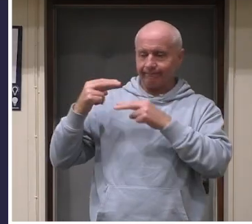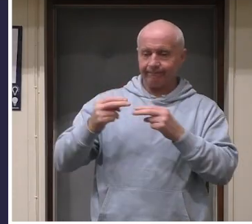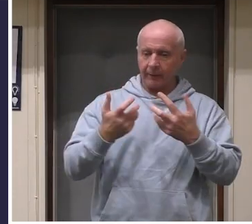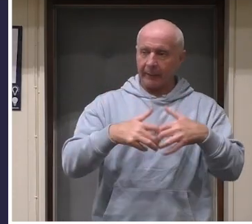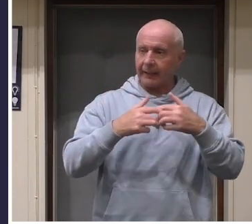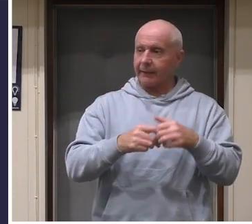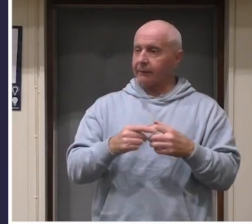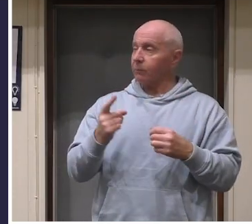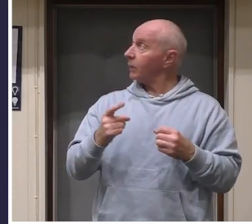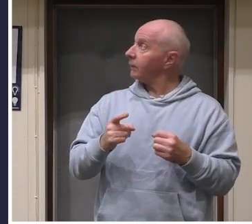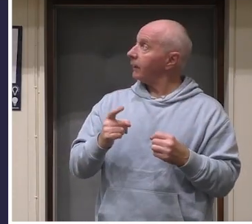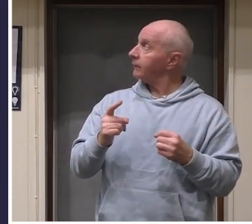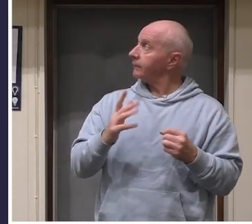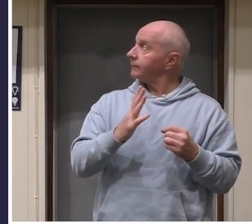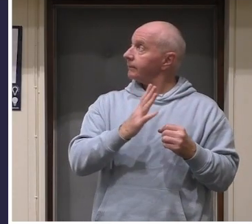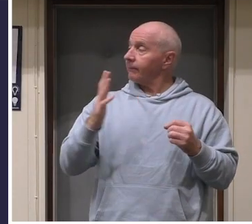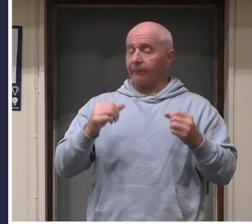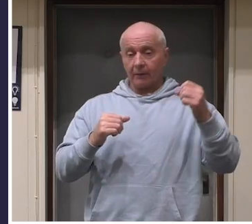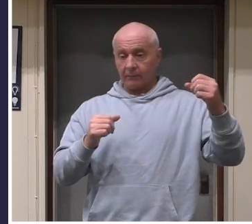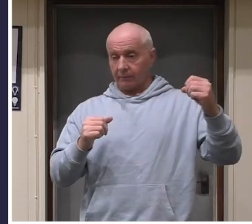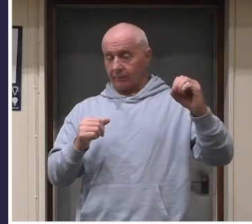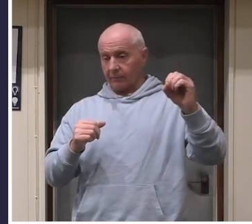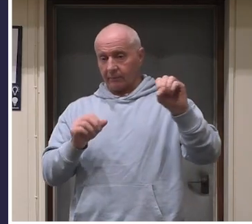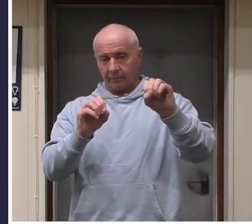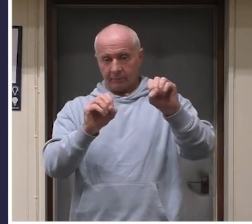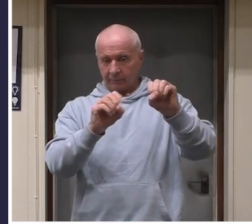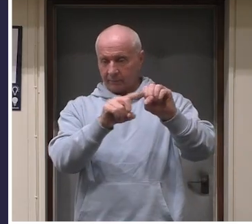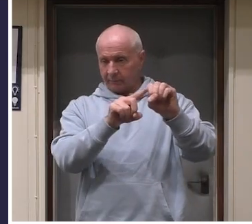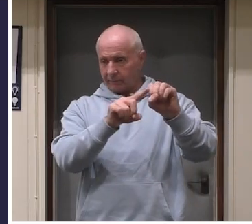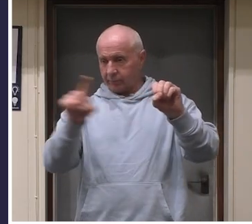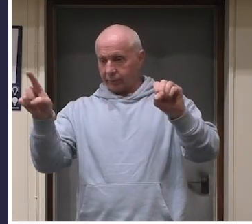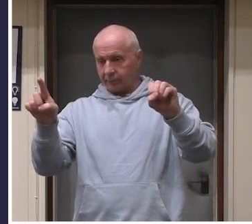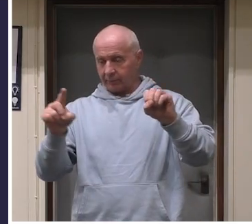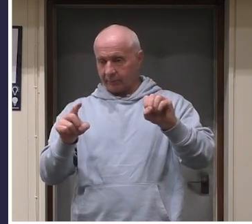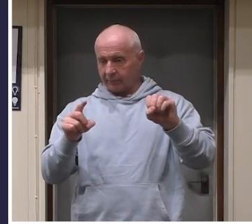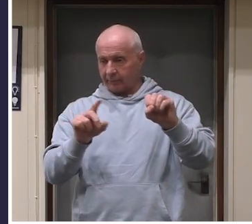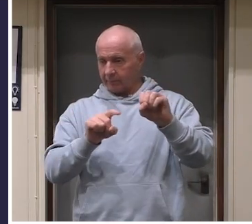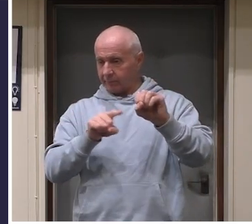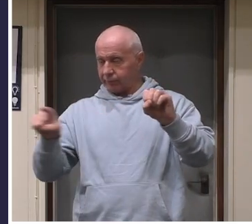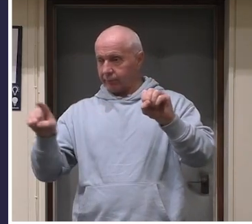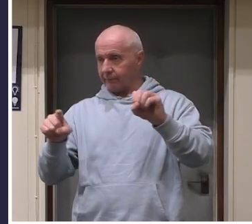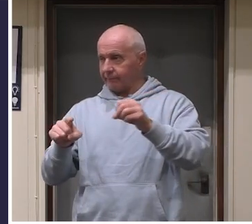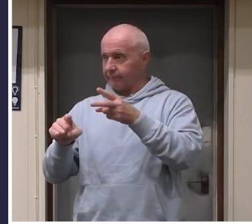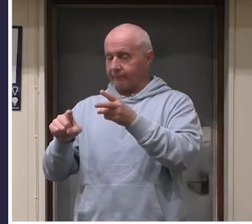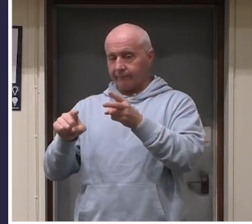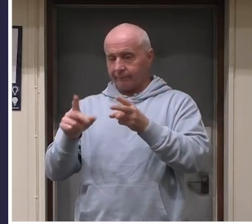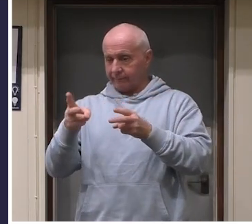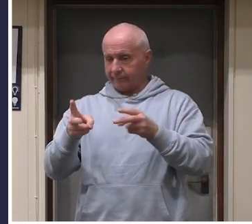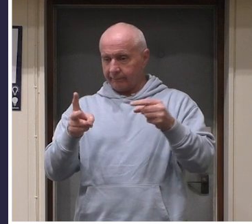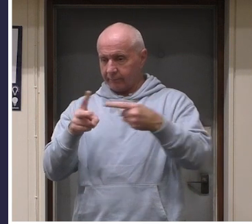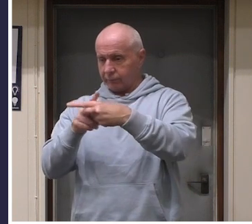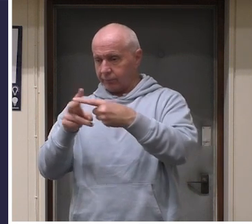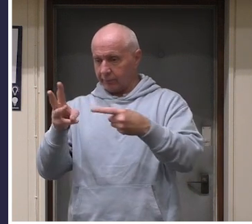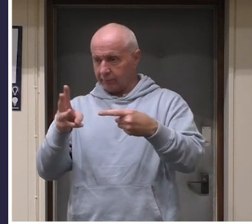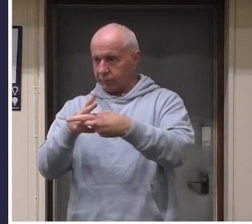you'd get two lumps on the other side, where one of the lumps is formed by particles, by electrons going through the top slit, and the other one formed by electrons